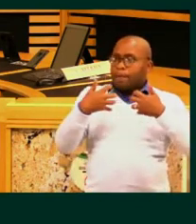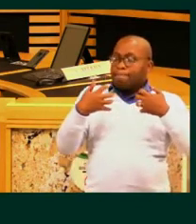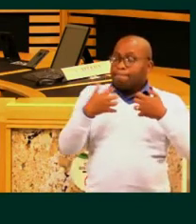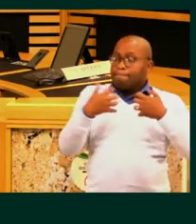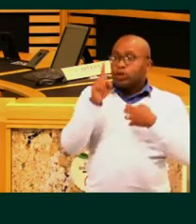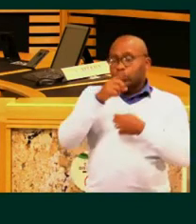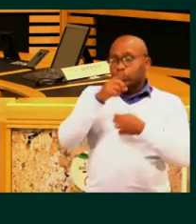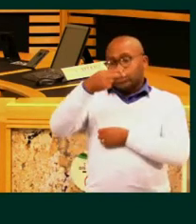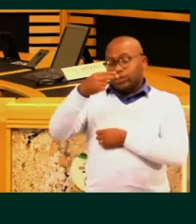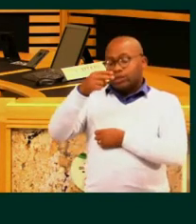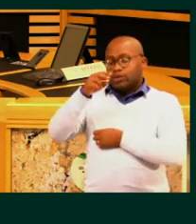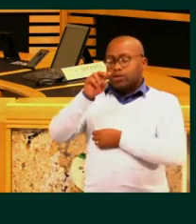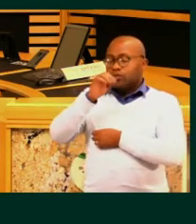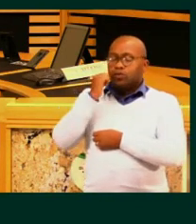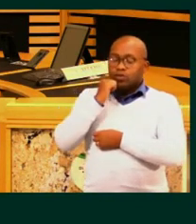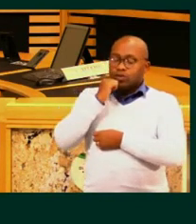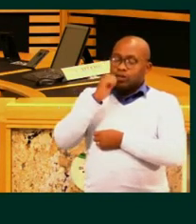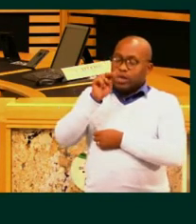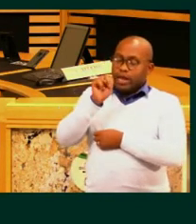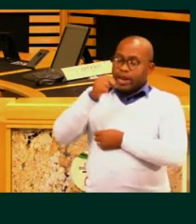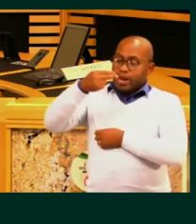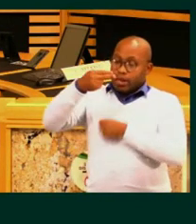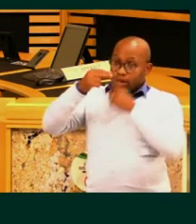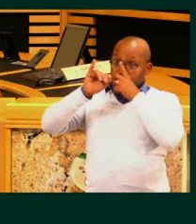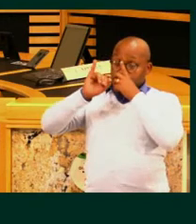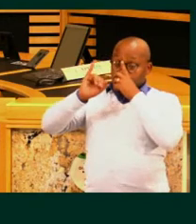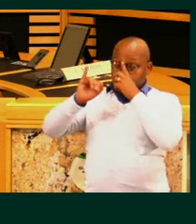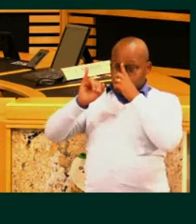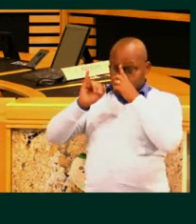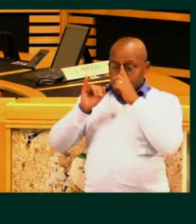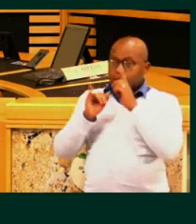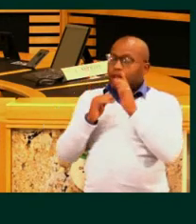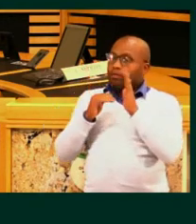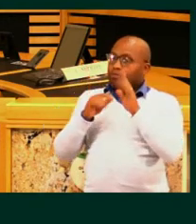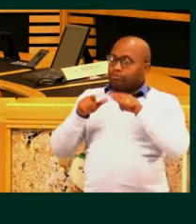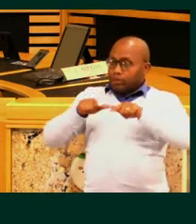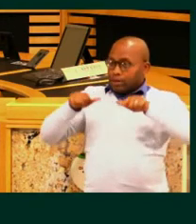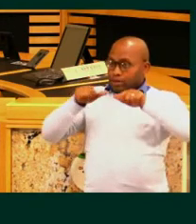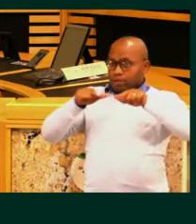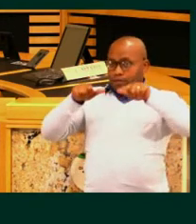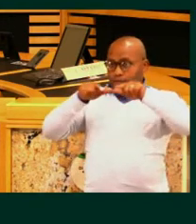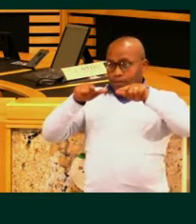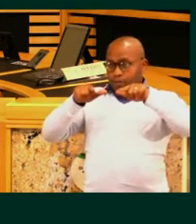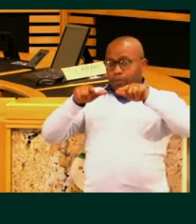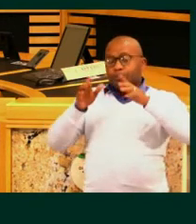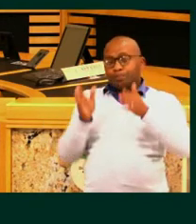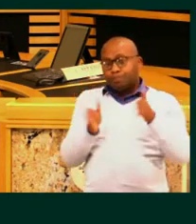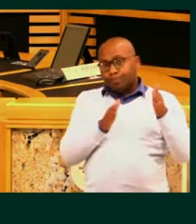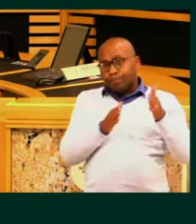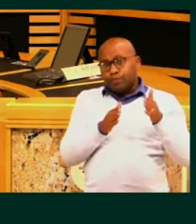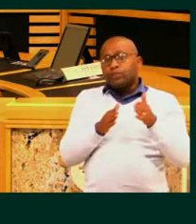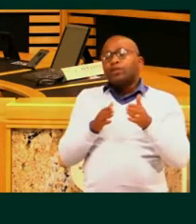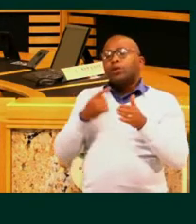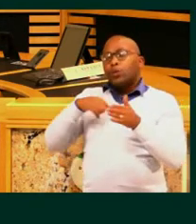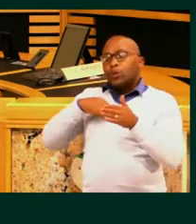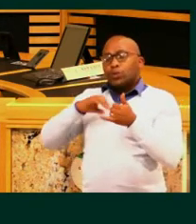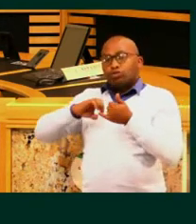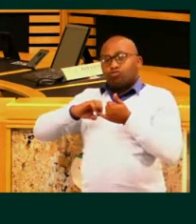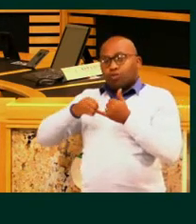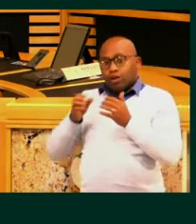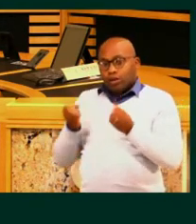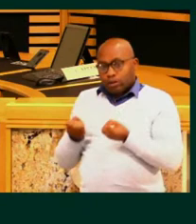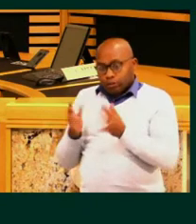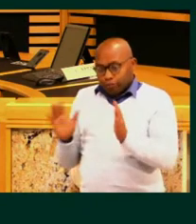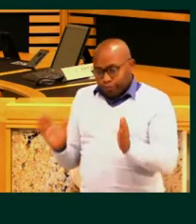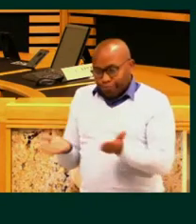emphasizing their privacy and dignity on economic empowerment we are initiating plans to uplift those vulnerable to gender based